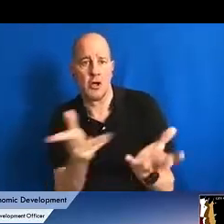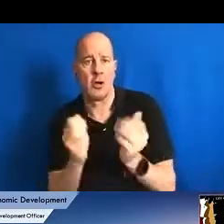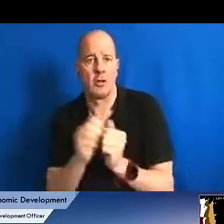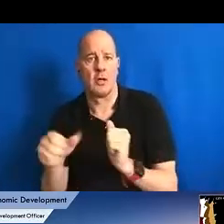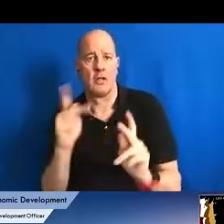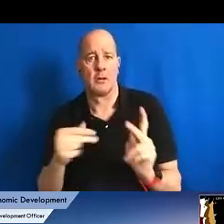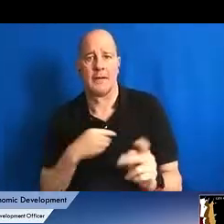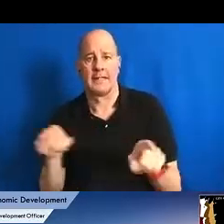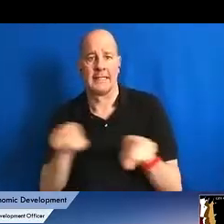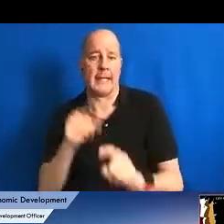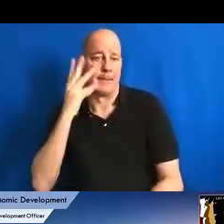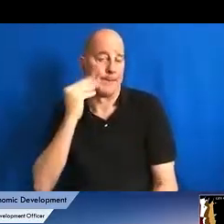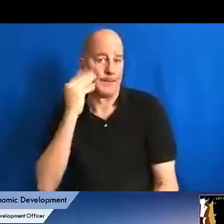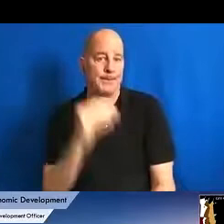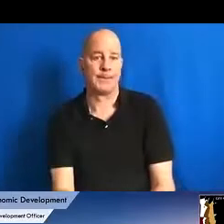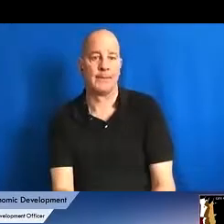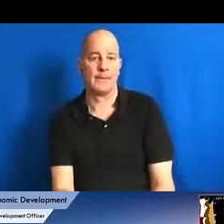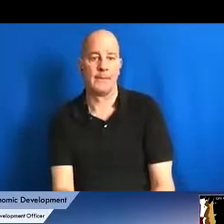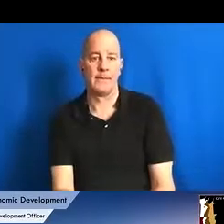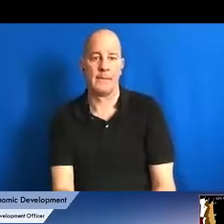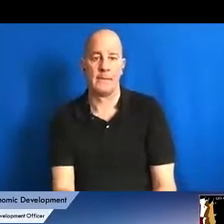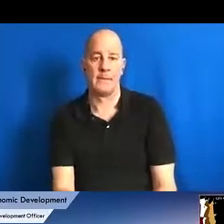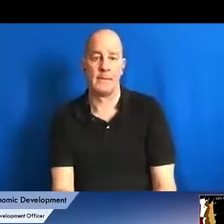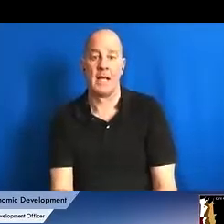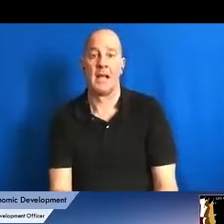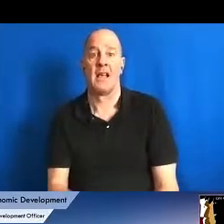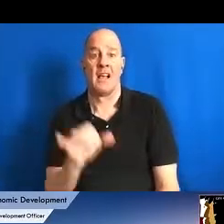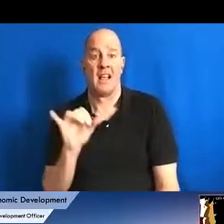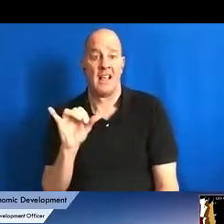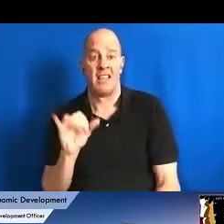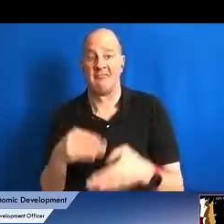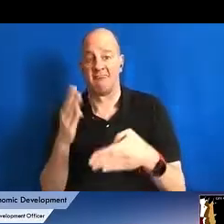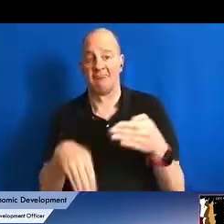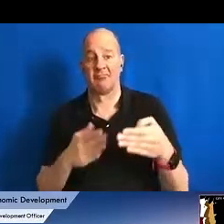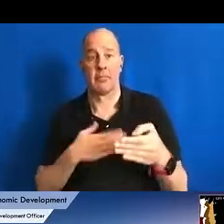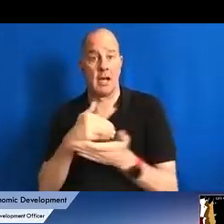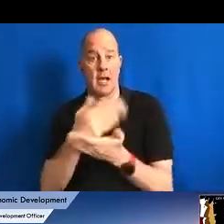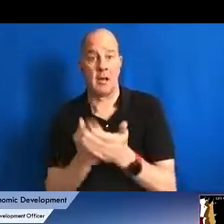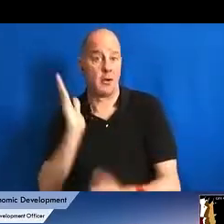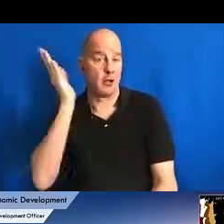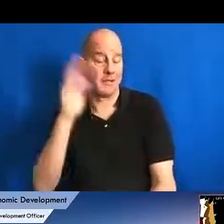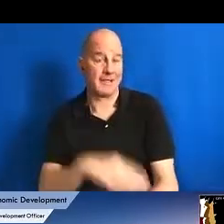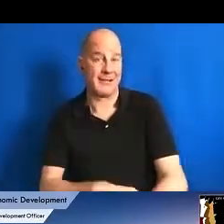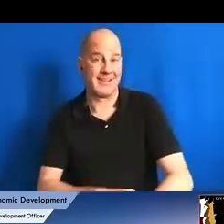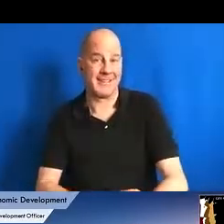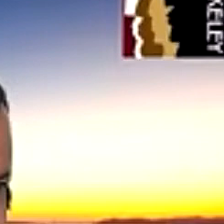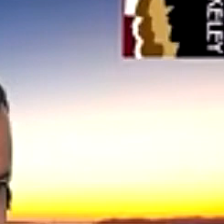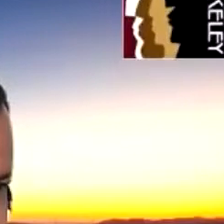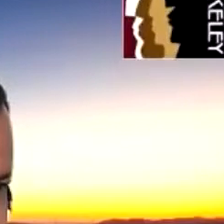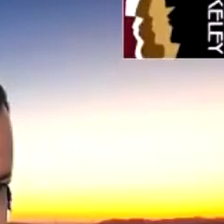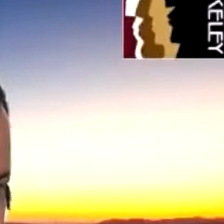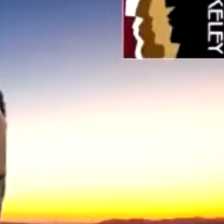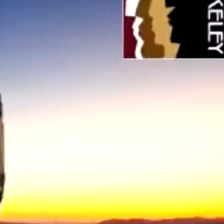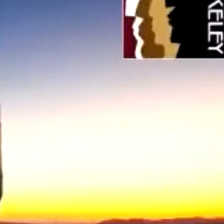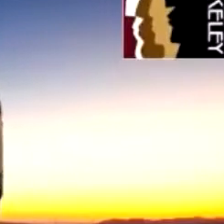situation. And that closes out my portion of the presentation, and I will stop